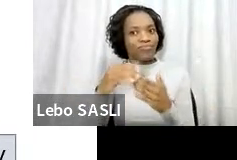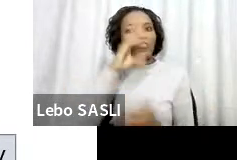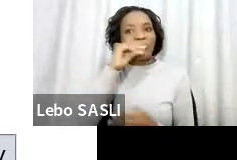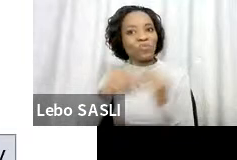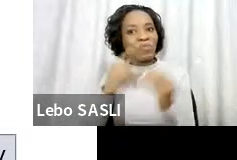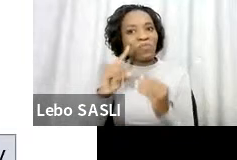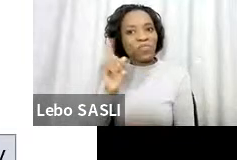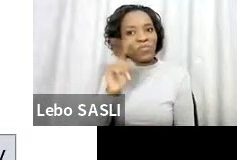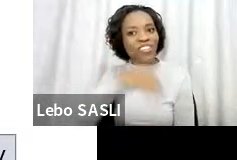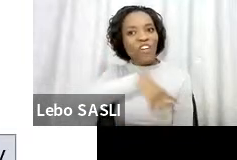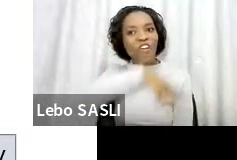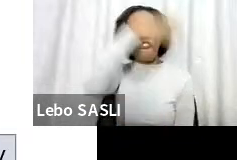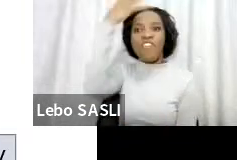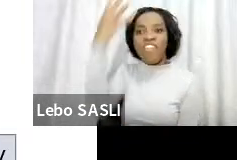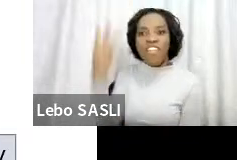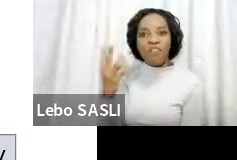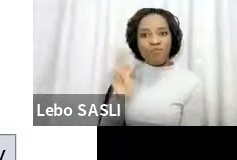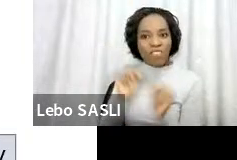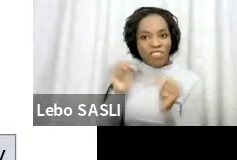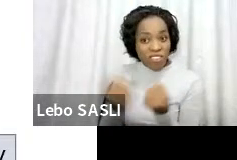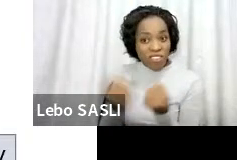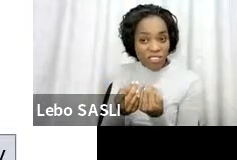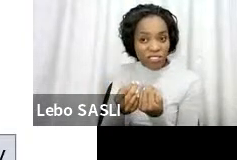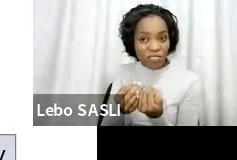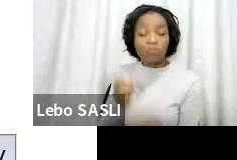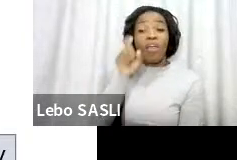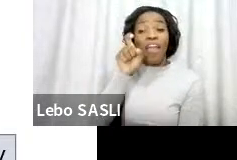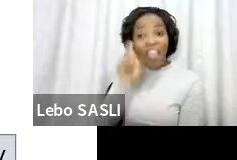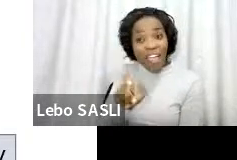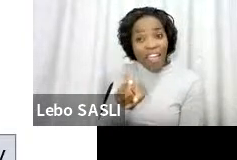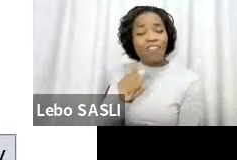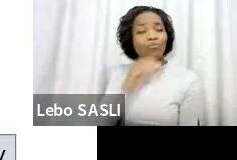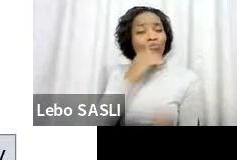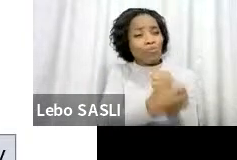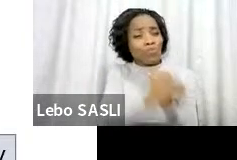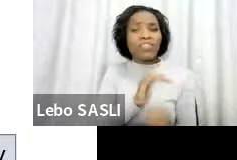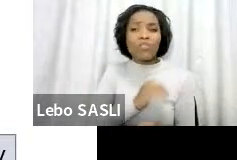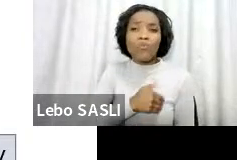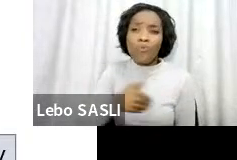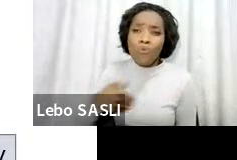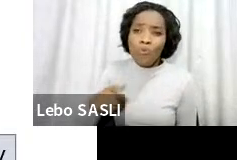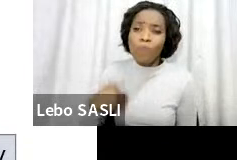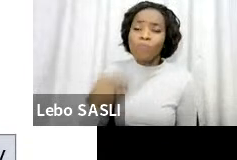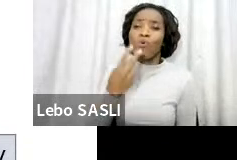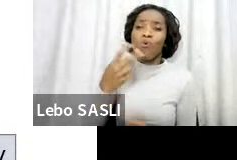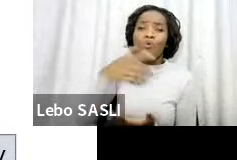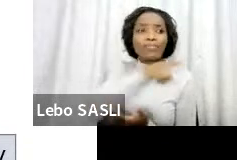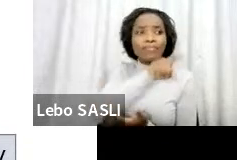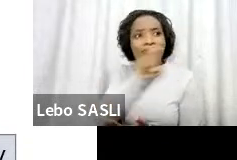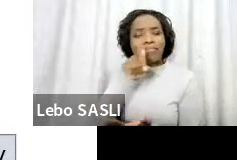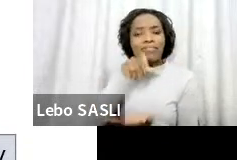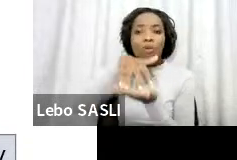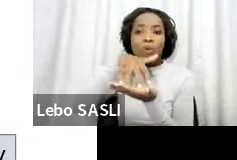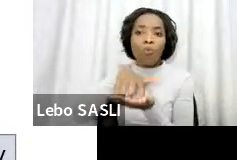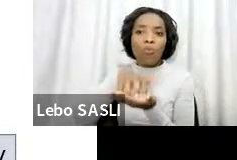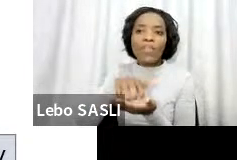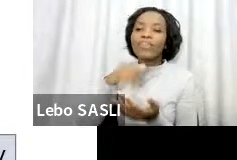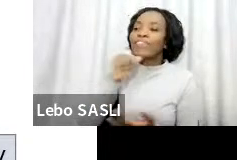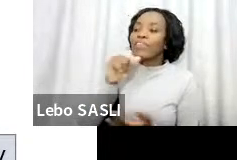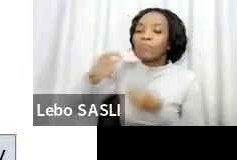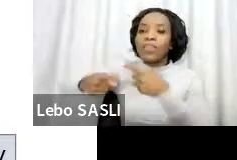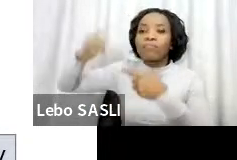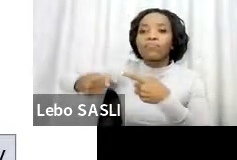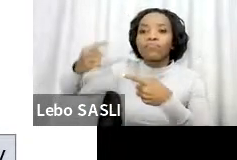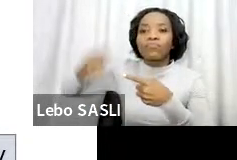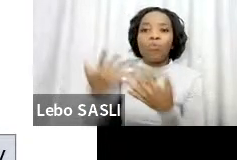We must protect women and vulnerable groups, either at our ports and everywhere we engage with us. You know,